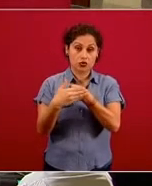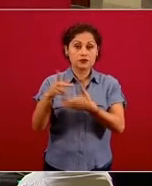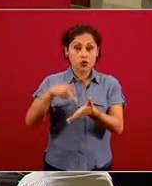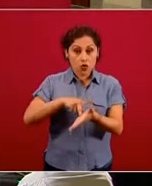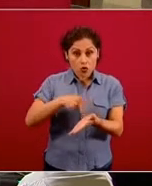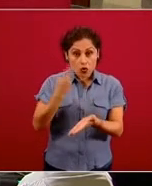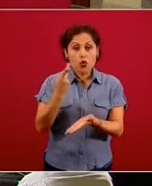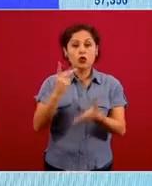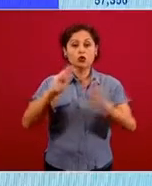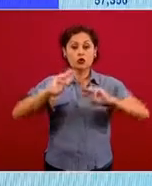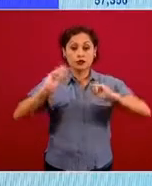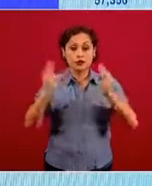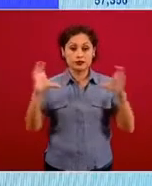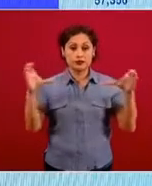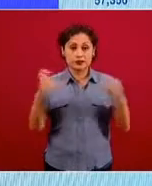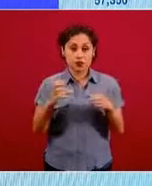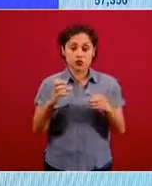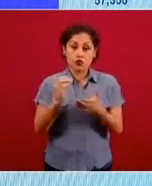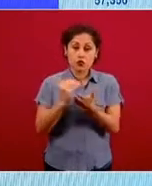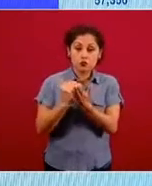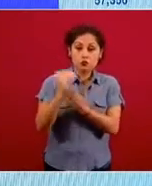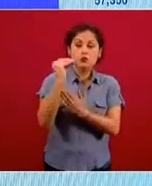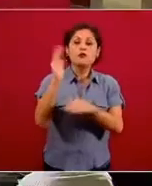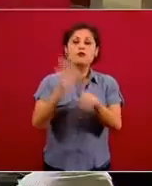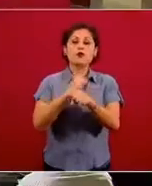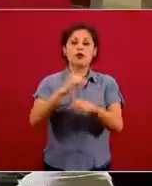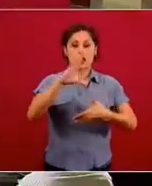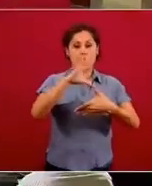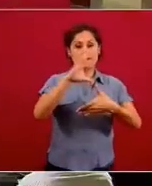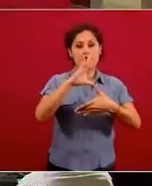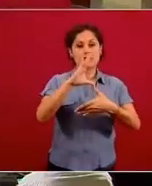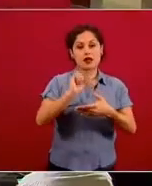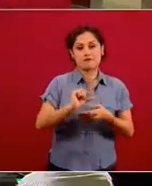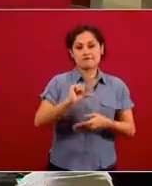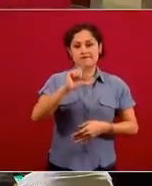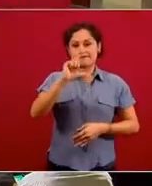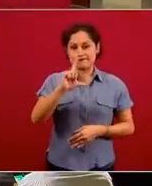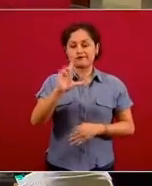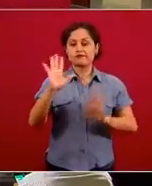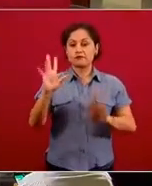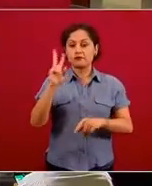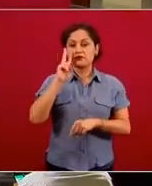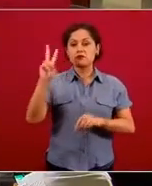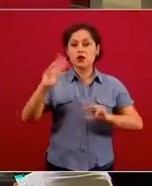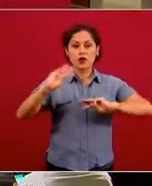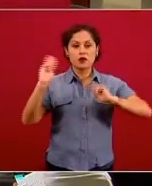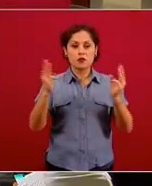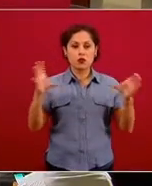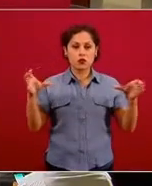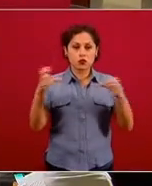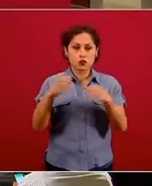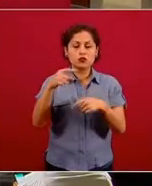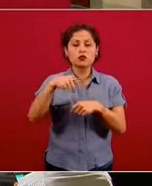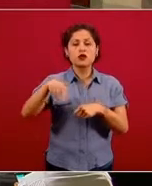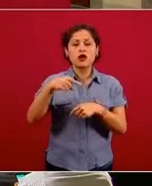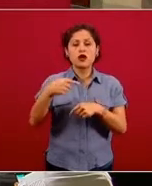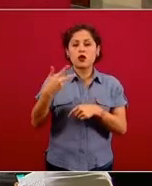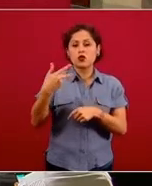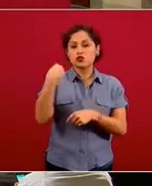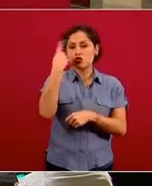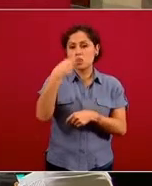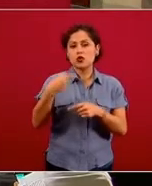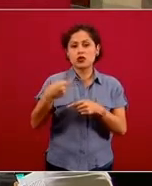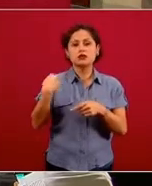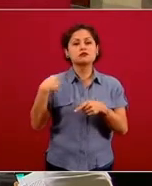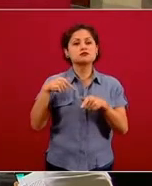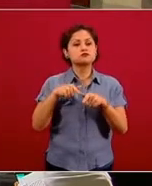the European region. So that's why the global average is going down. But as the Americas